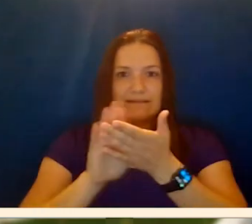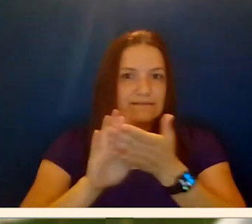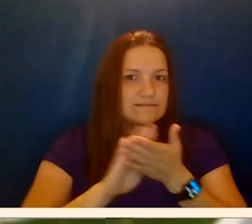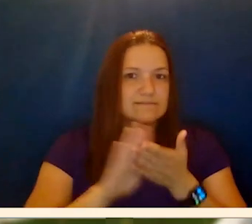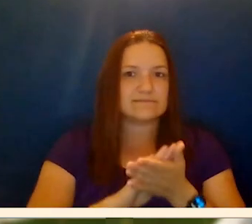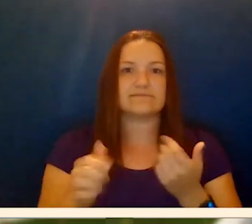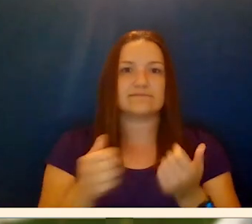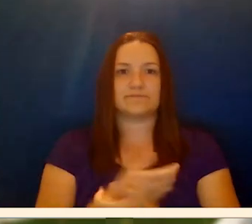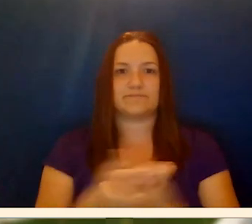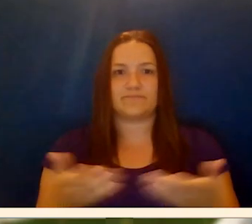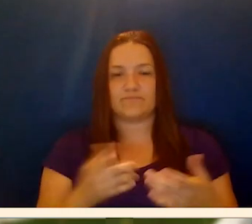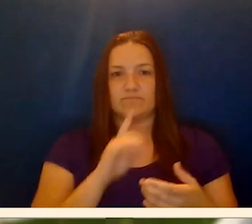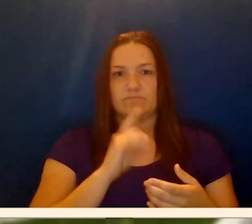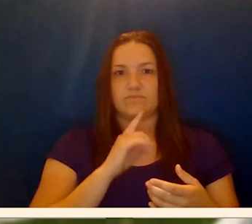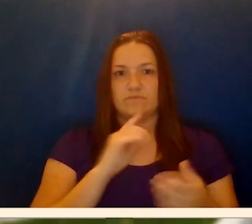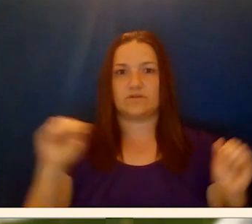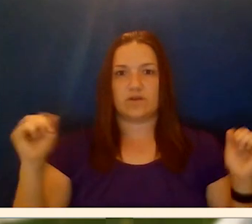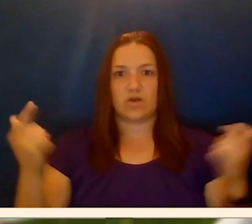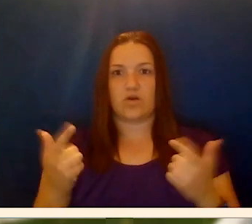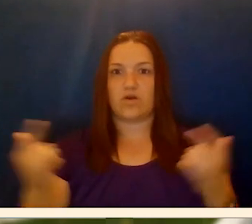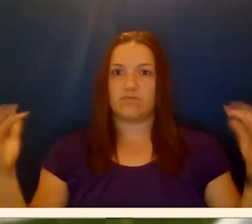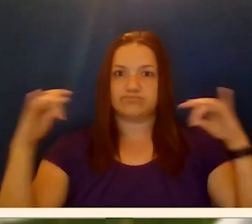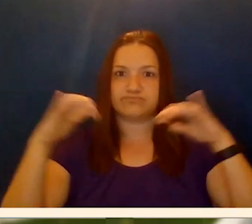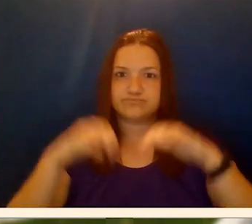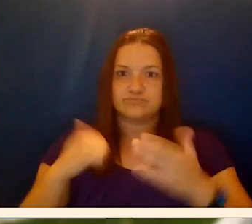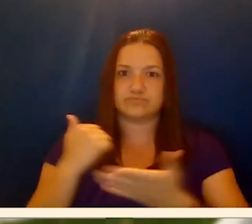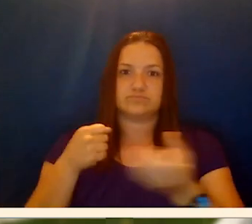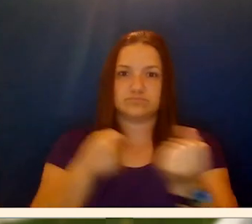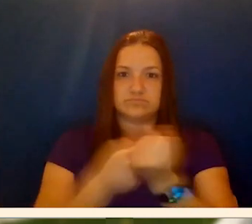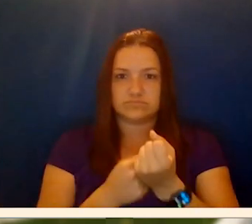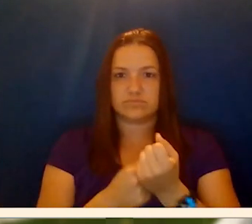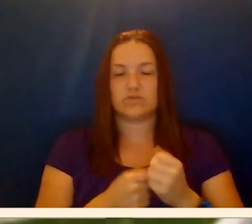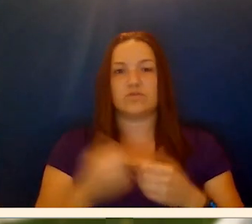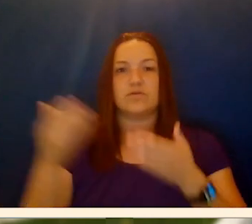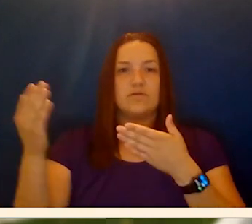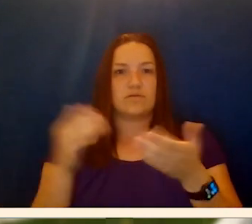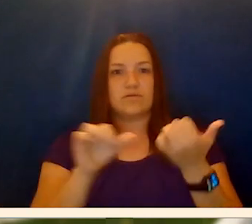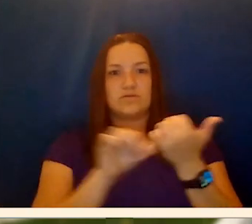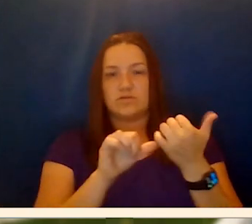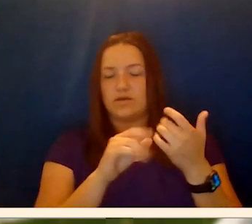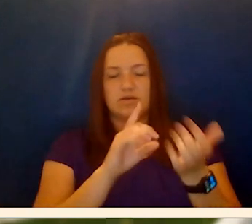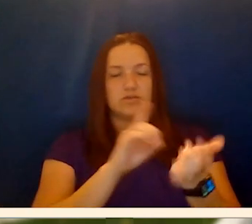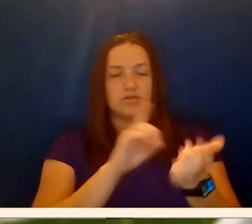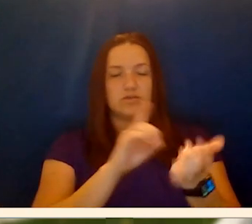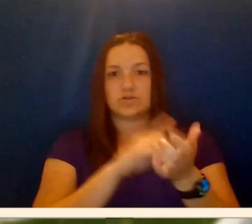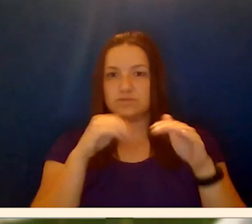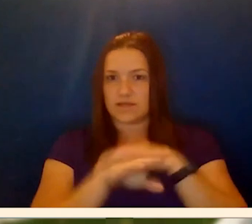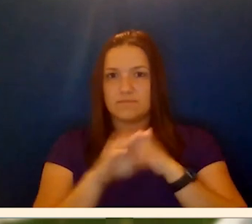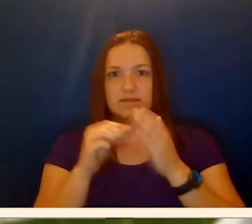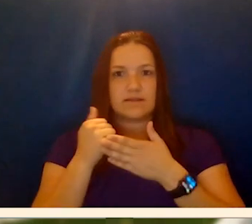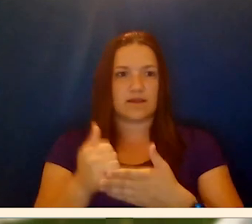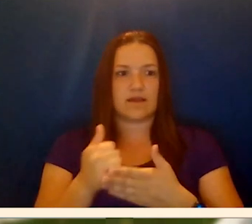So it's really kind of an all hands on deck. And so we brought in, physicians came in to help start discharging